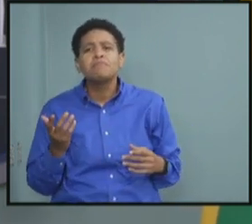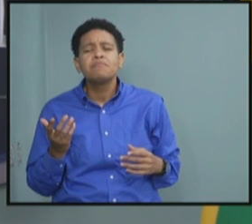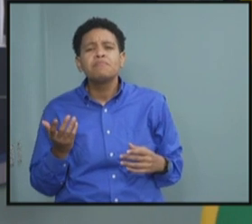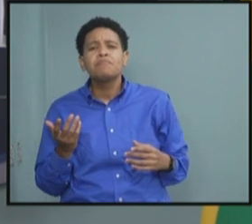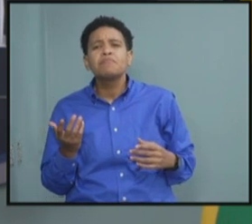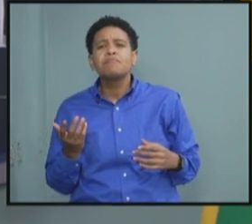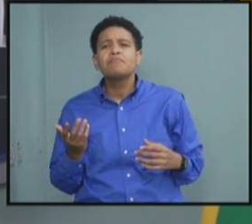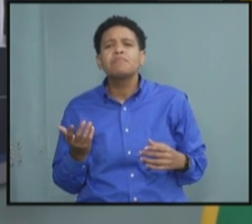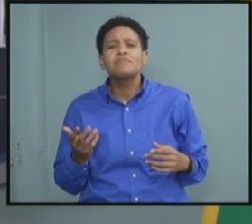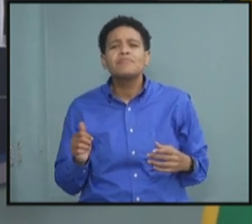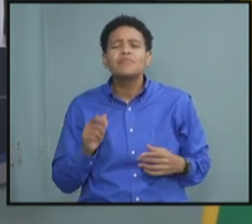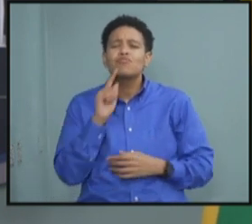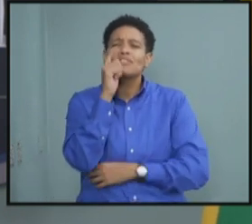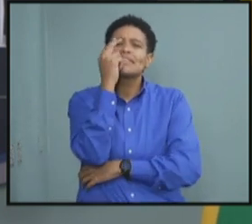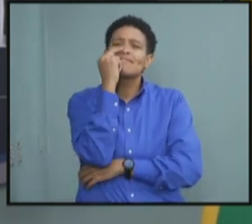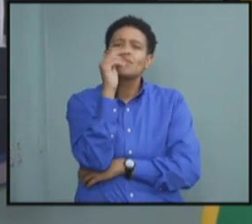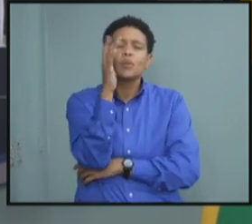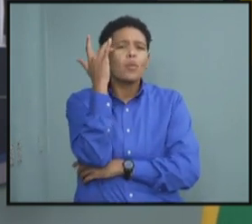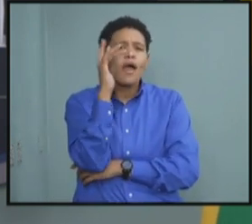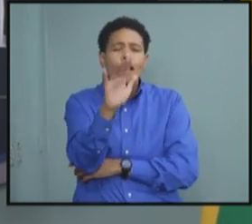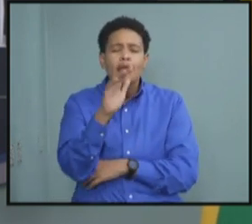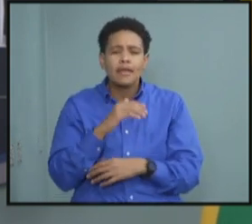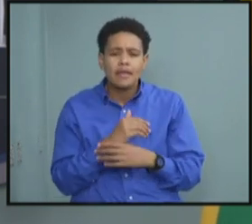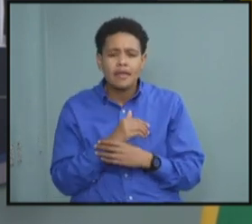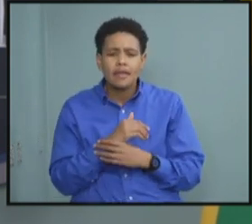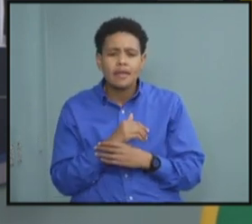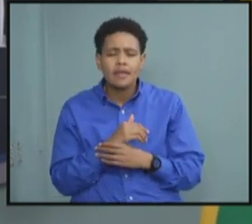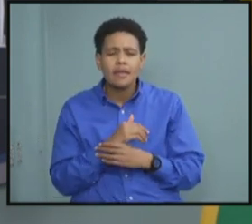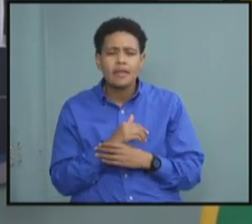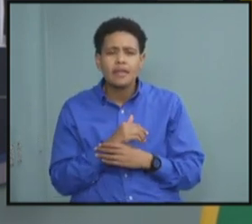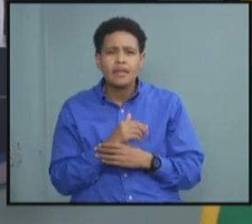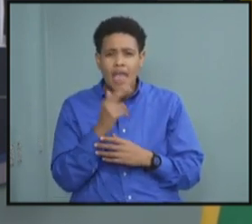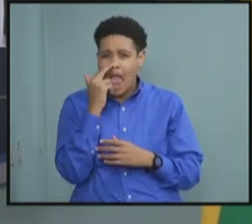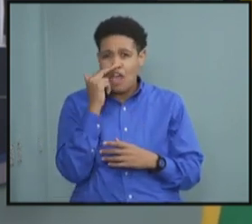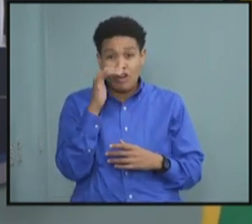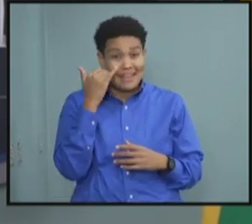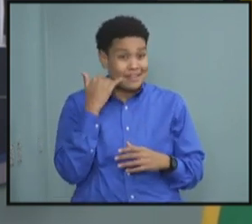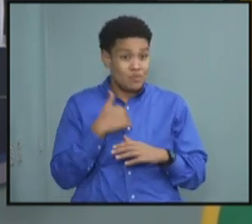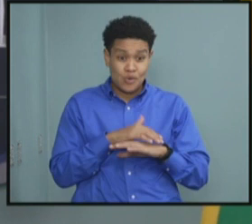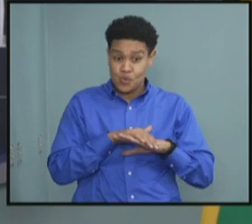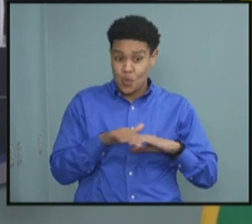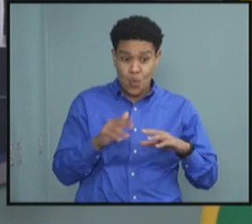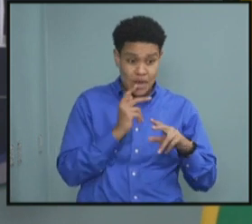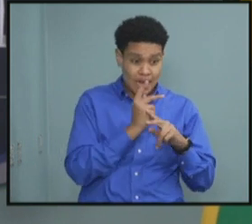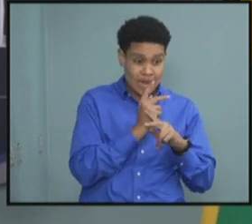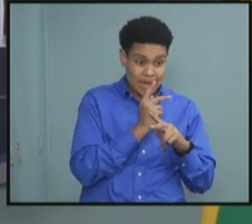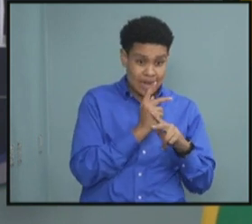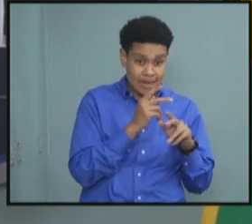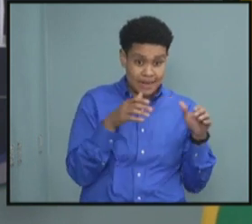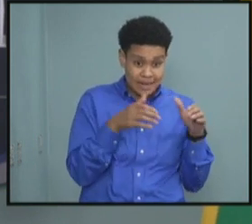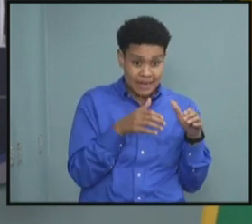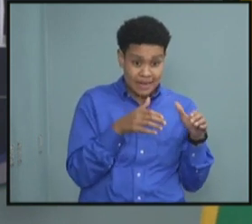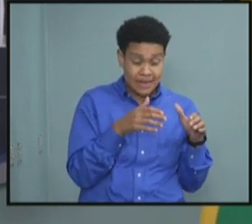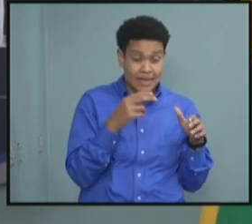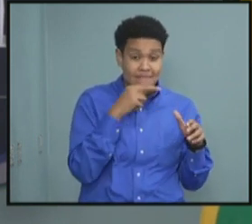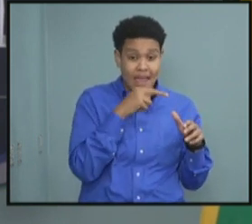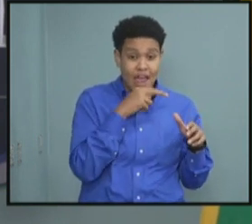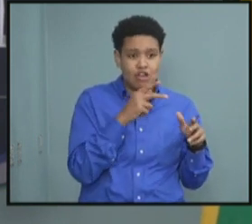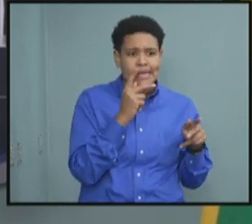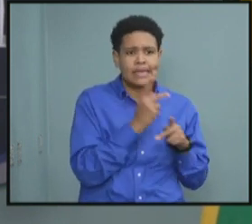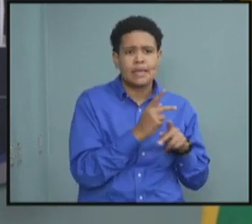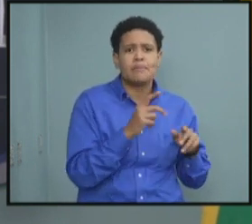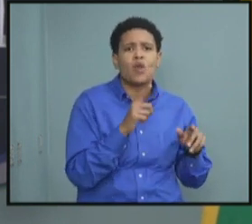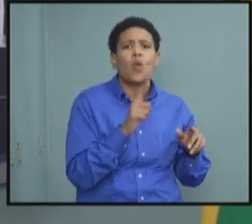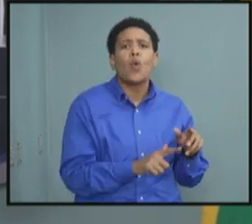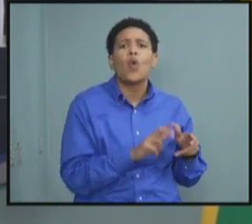is, ironic, because if it is that we don't keep the virus and its transmission at a very low